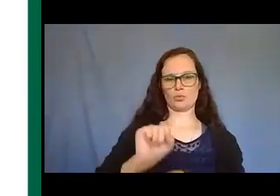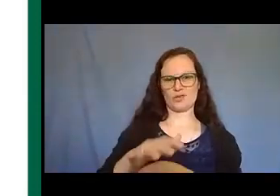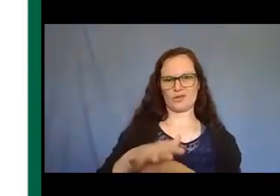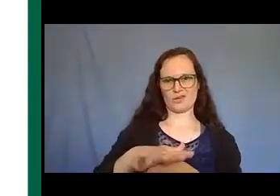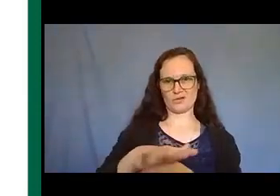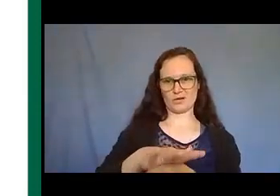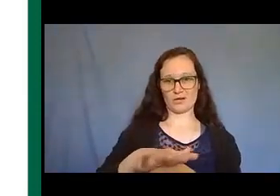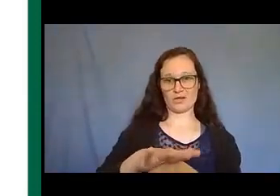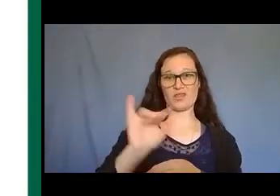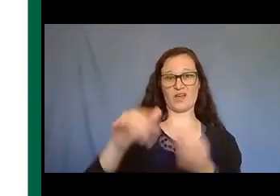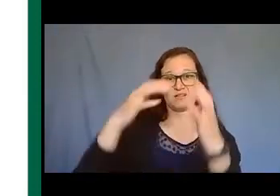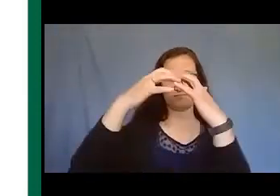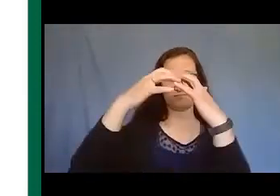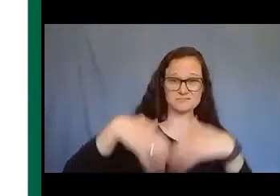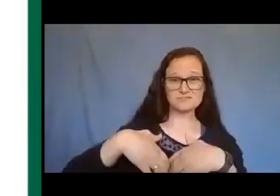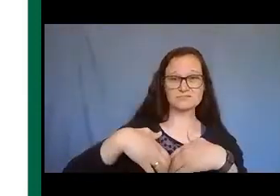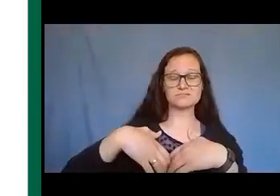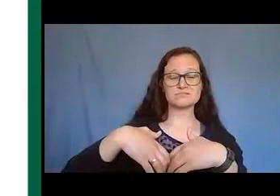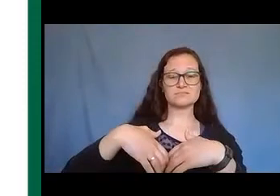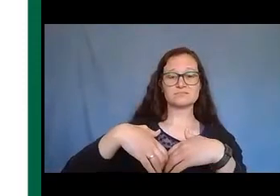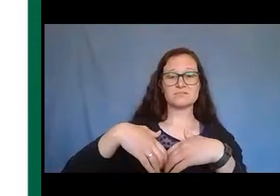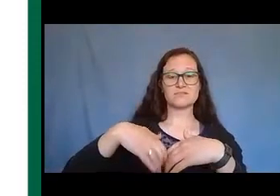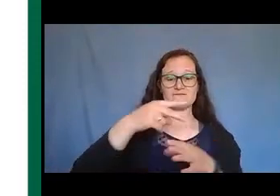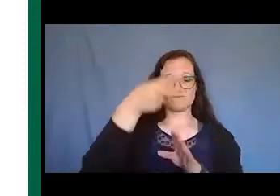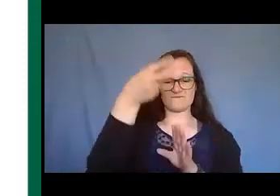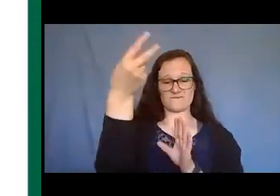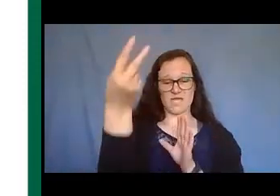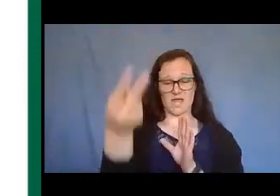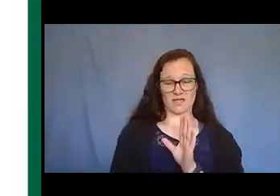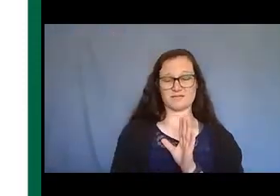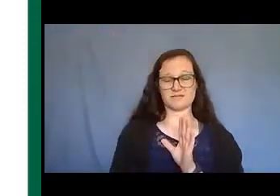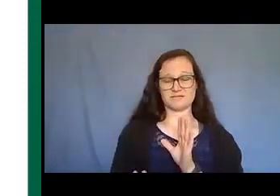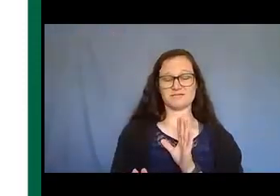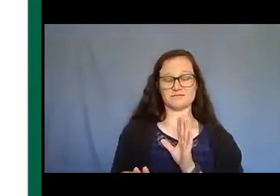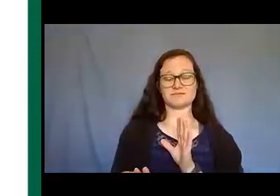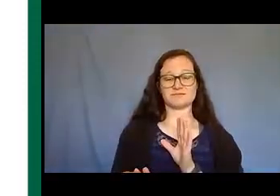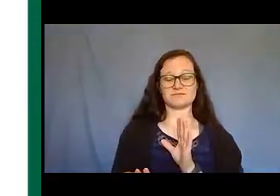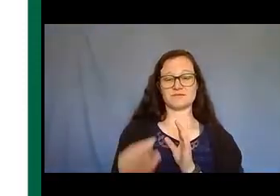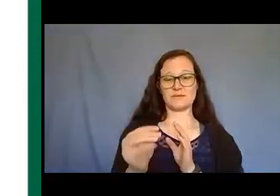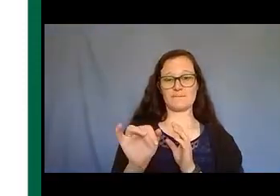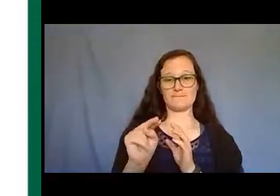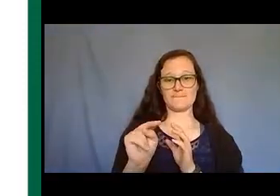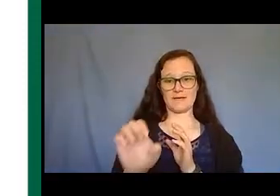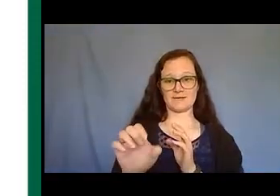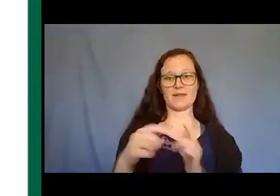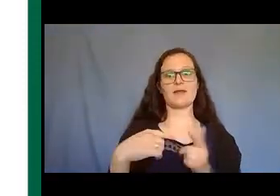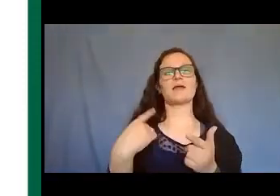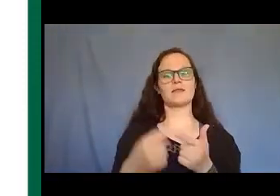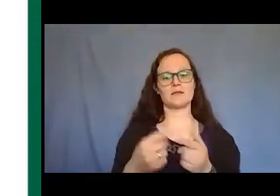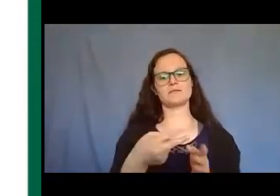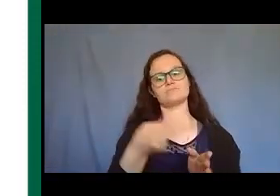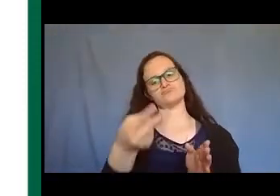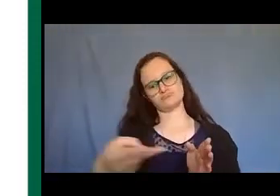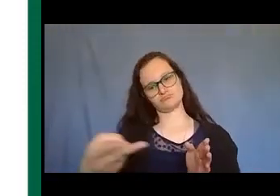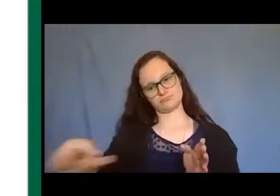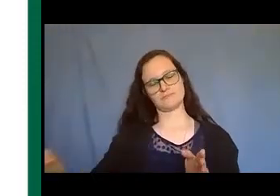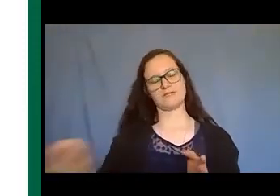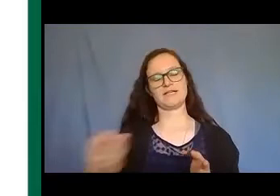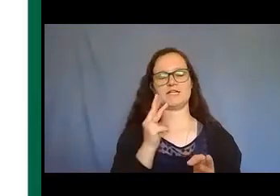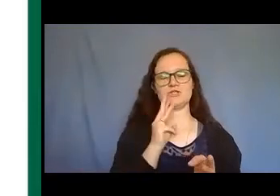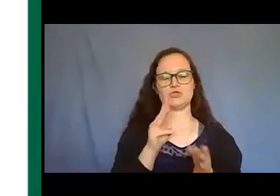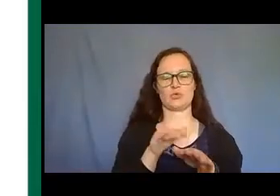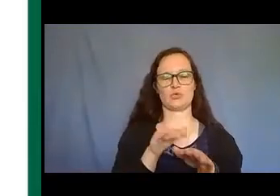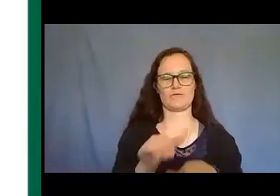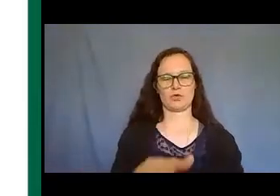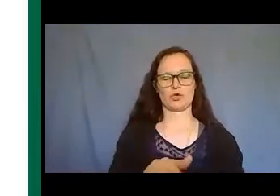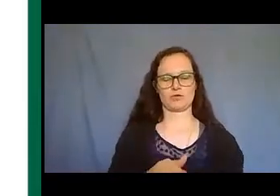That collapsed and actually fell into the mine and flowed into the Animas River. And then